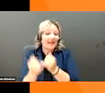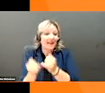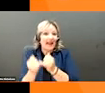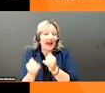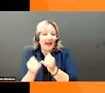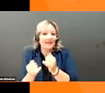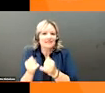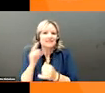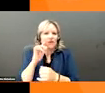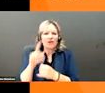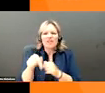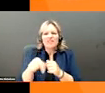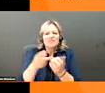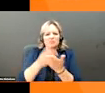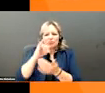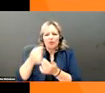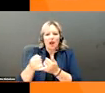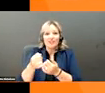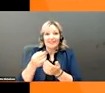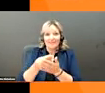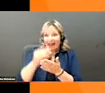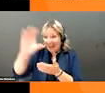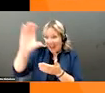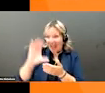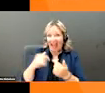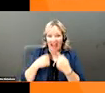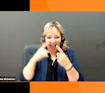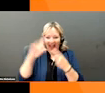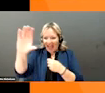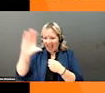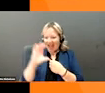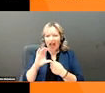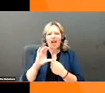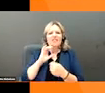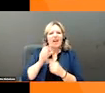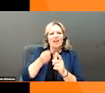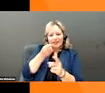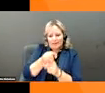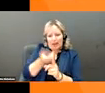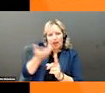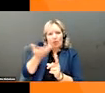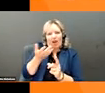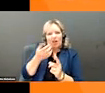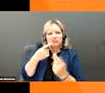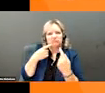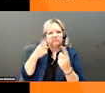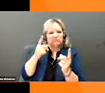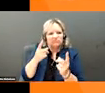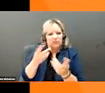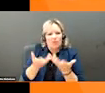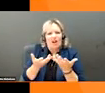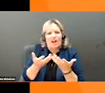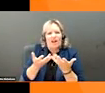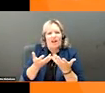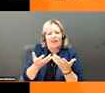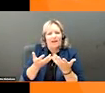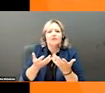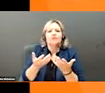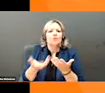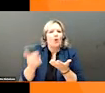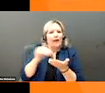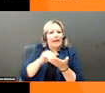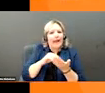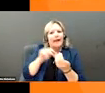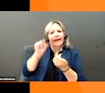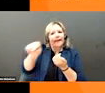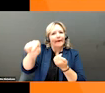project going to make a difference? So what are the community benefits, for example? And this goes back to that discovery of what they're looking